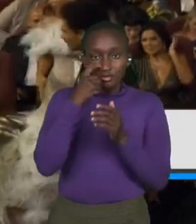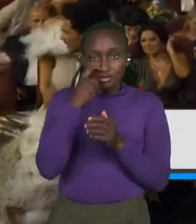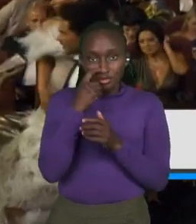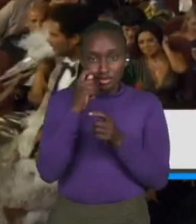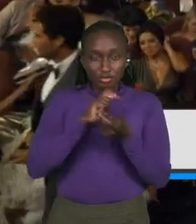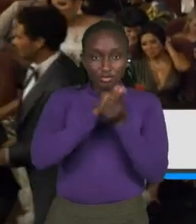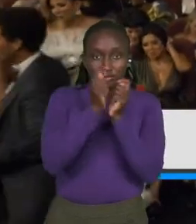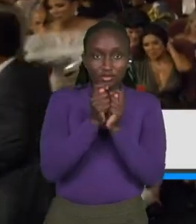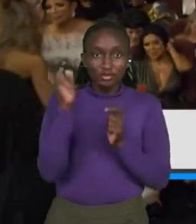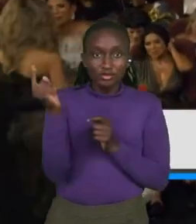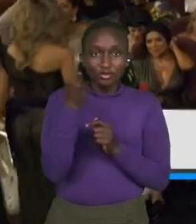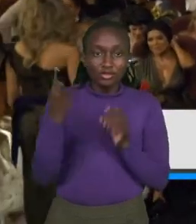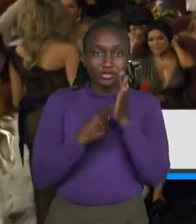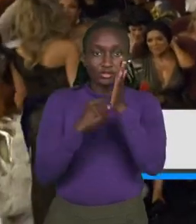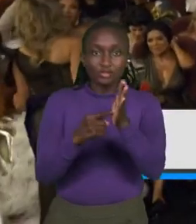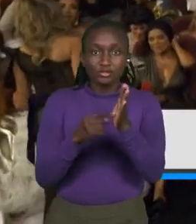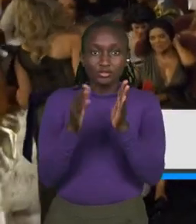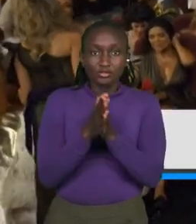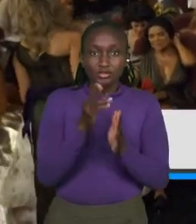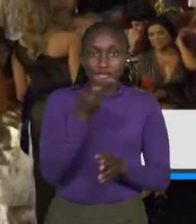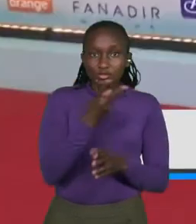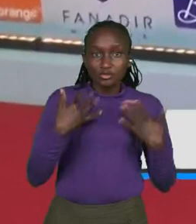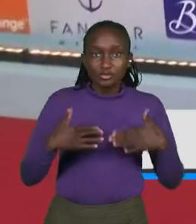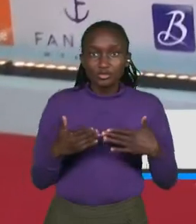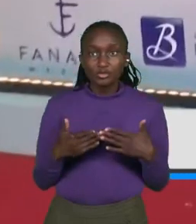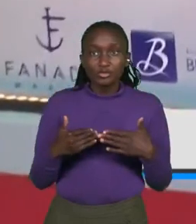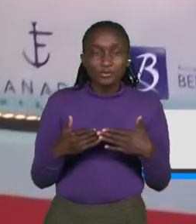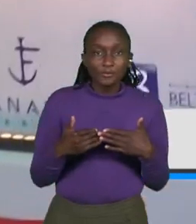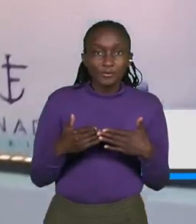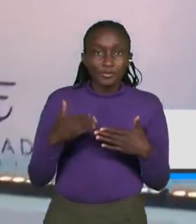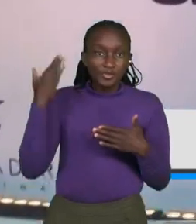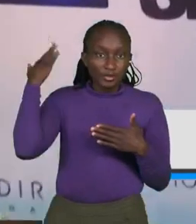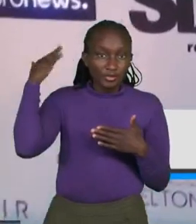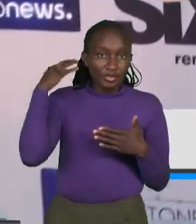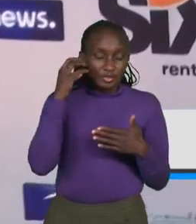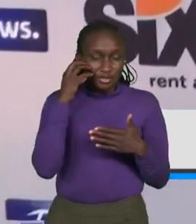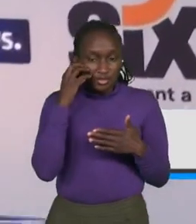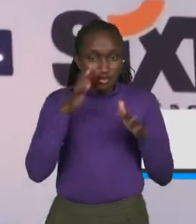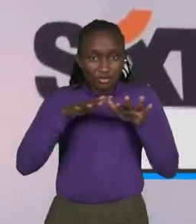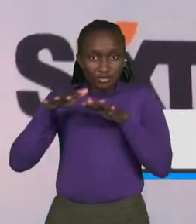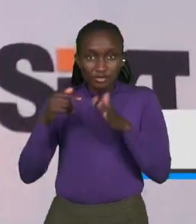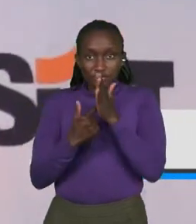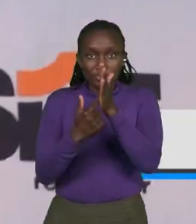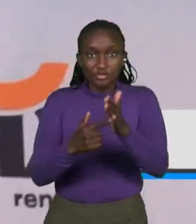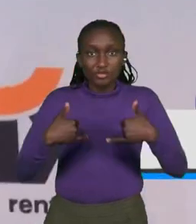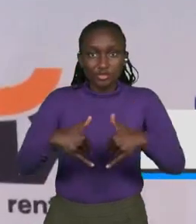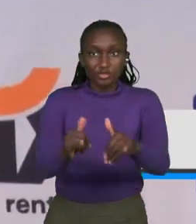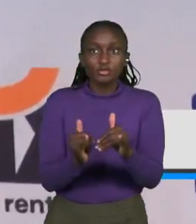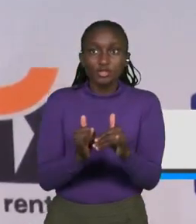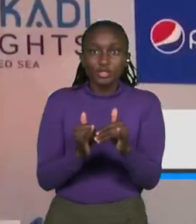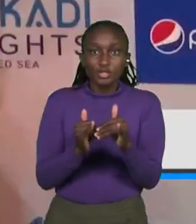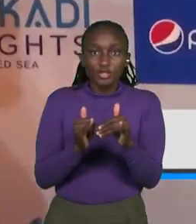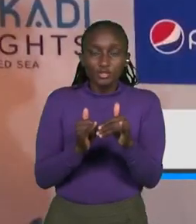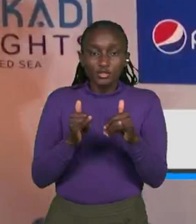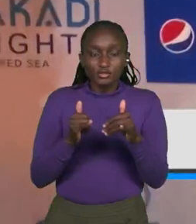revolution. One documentary by duo Omar Samra and Omar Noor, Behind the Angry Sea, documents the attempt to row across the